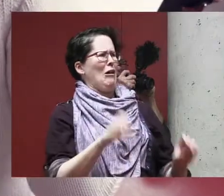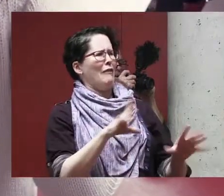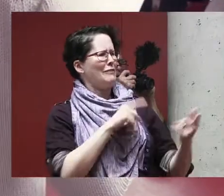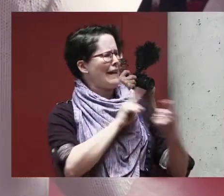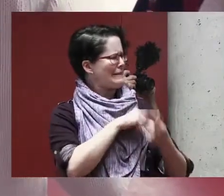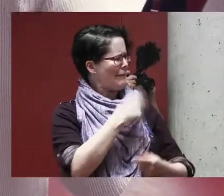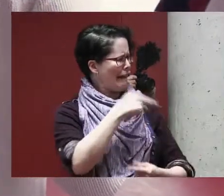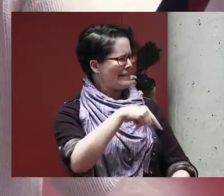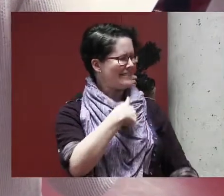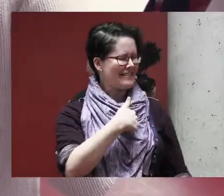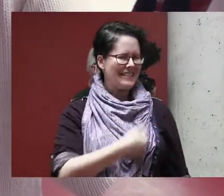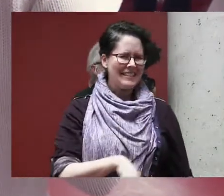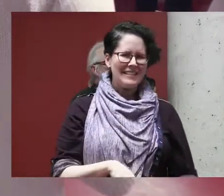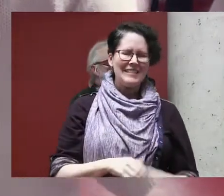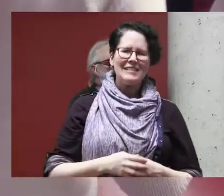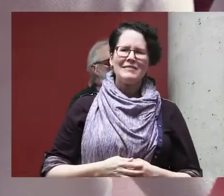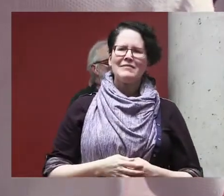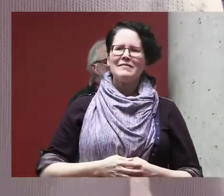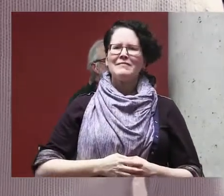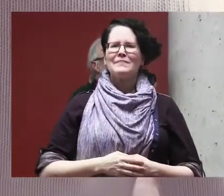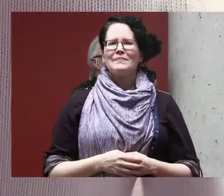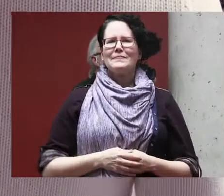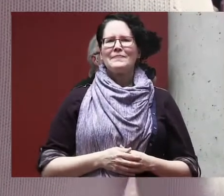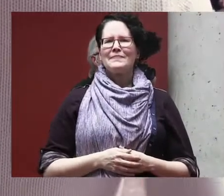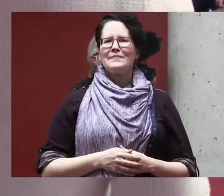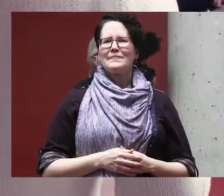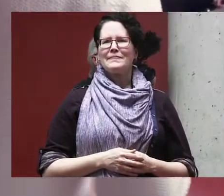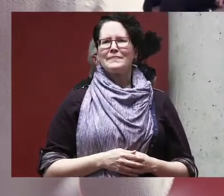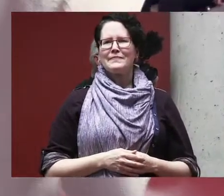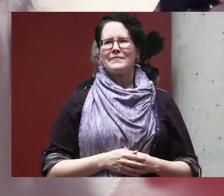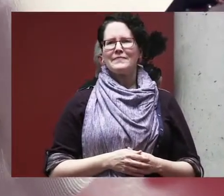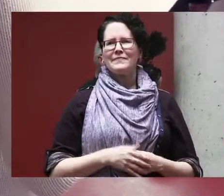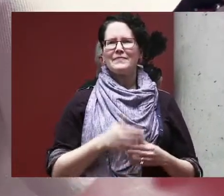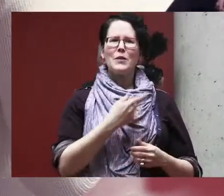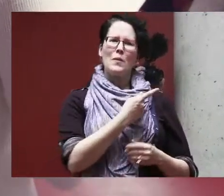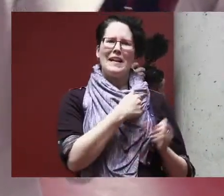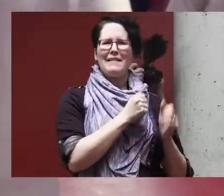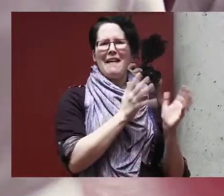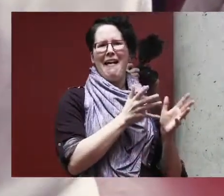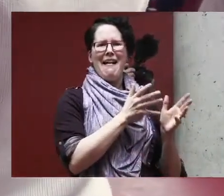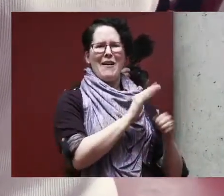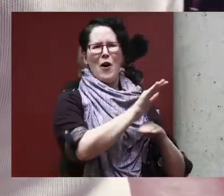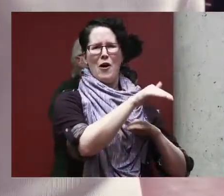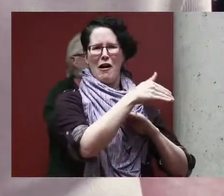unfortunate. Yeah. To sum up, which we could just talk about that tonight, but we won't. Because